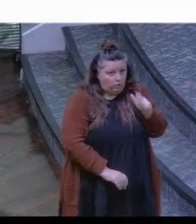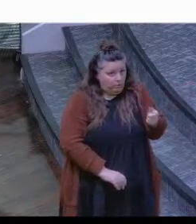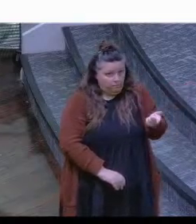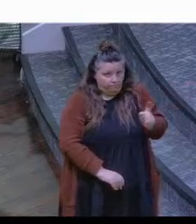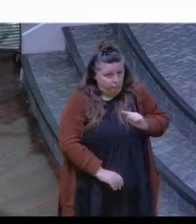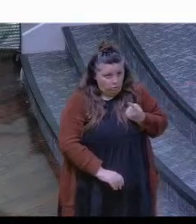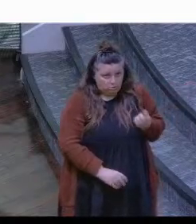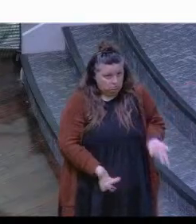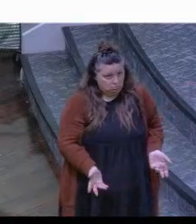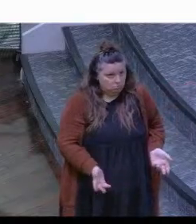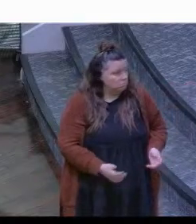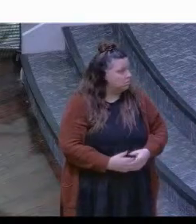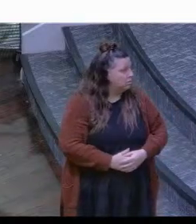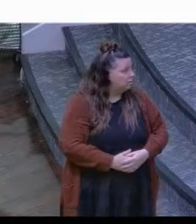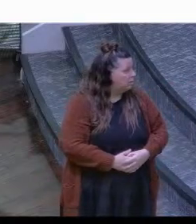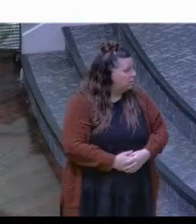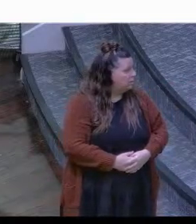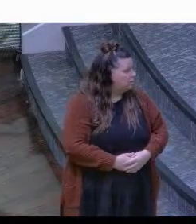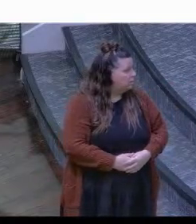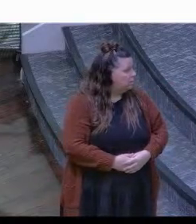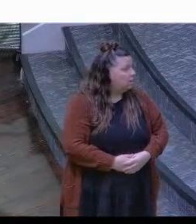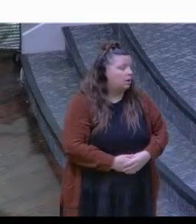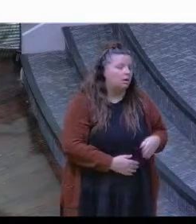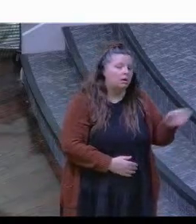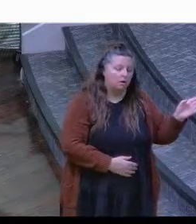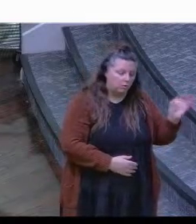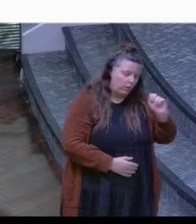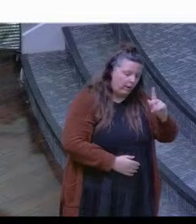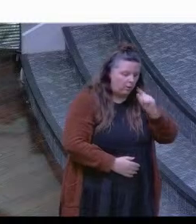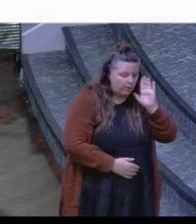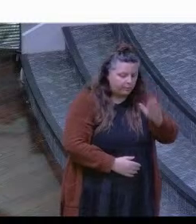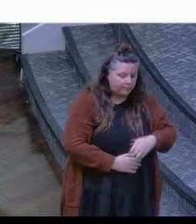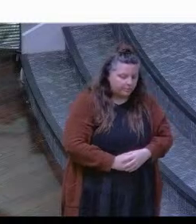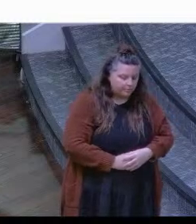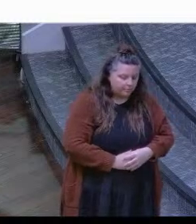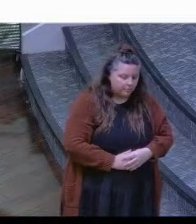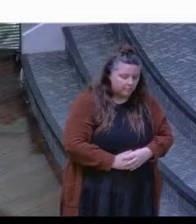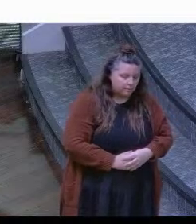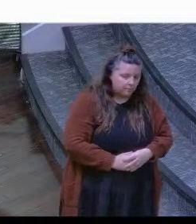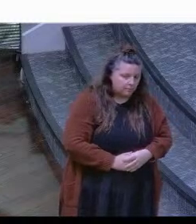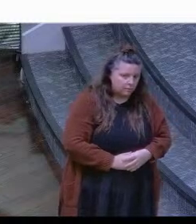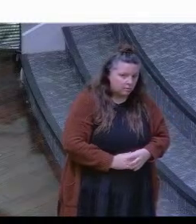was. I didn't see I'm yours happy to. first. I'll go first. So,